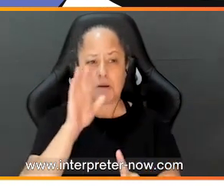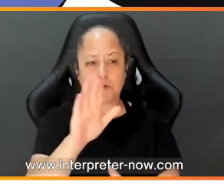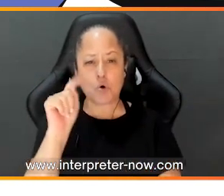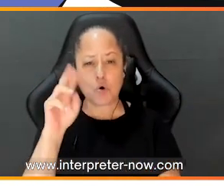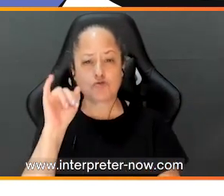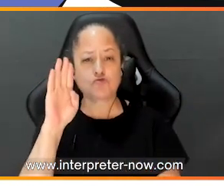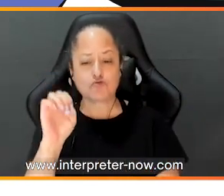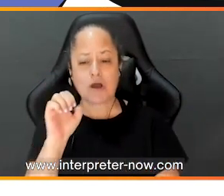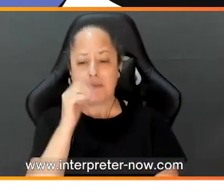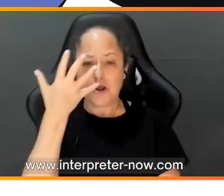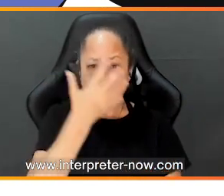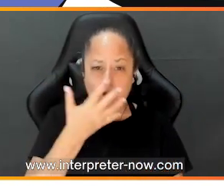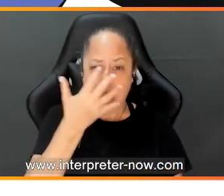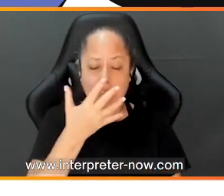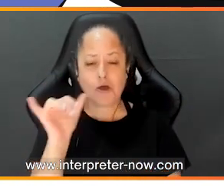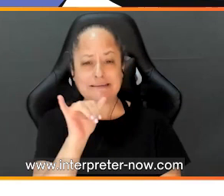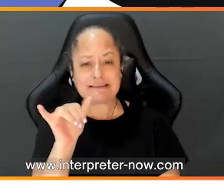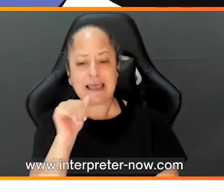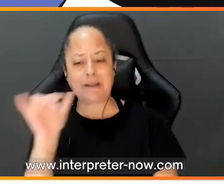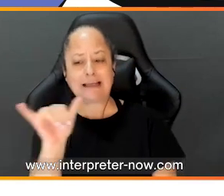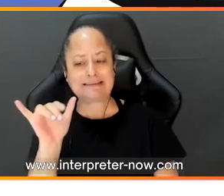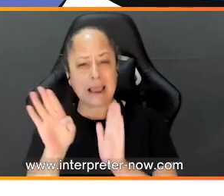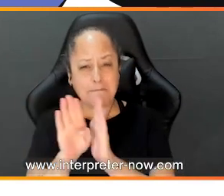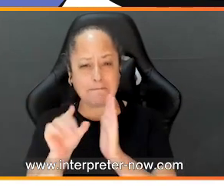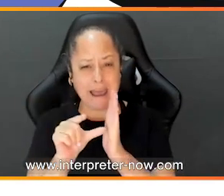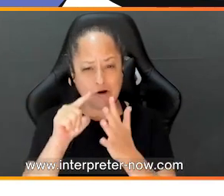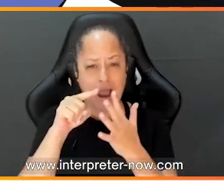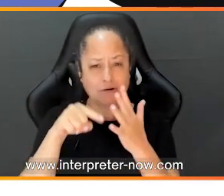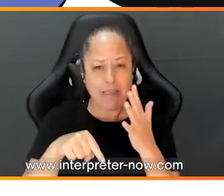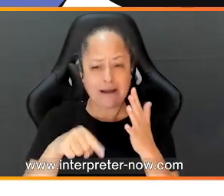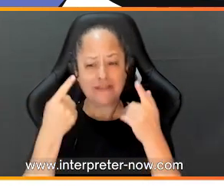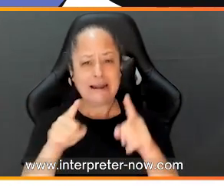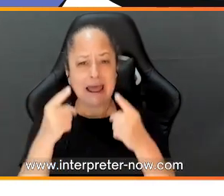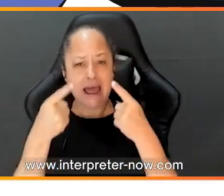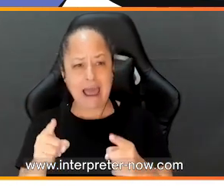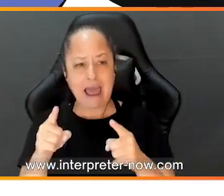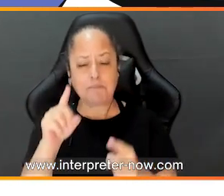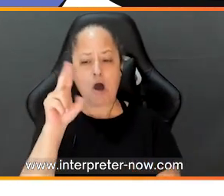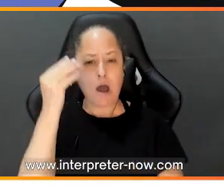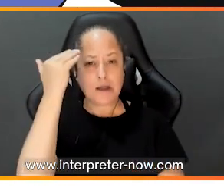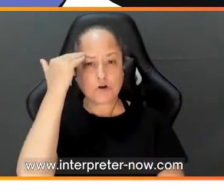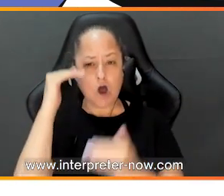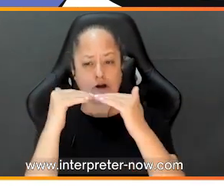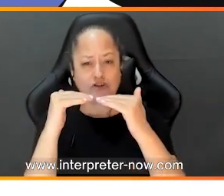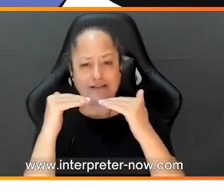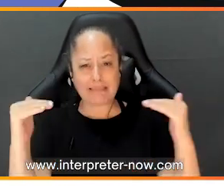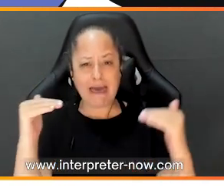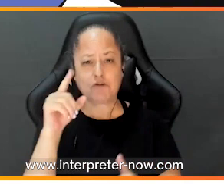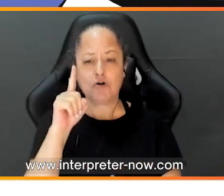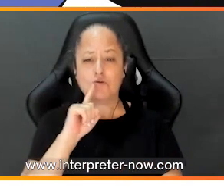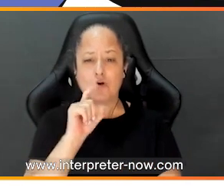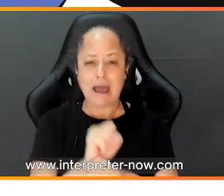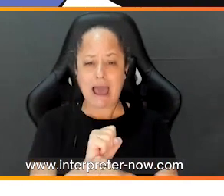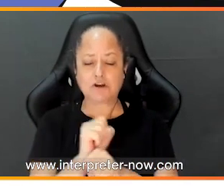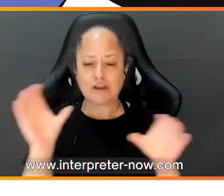are kind of the smart, small things to start with. So kind of being challenging those preconceived notions or the way that you've